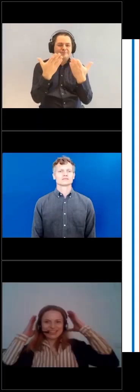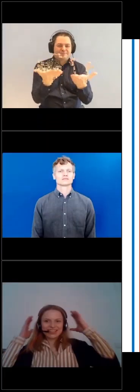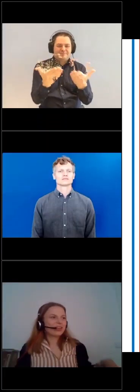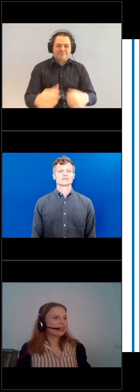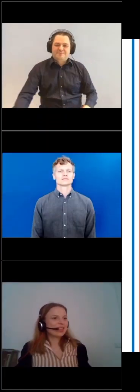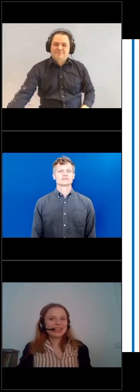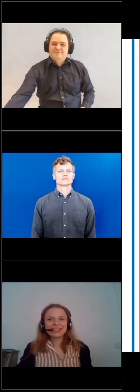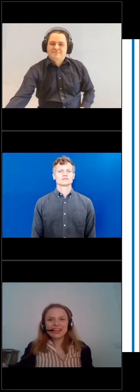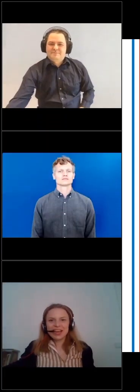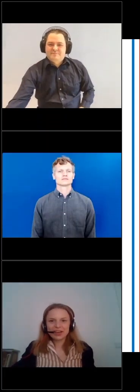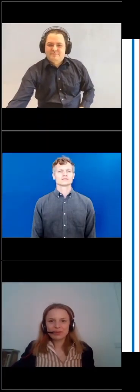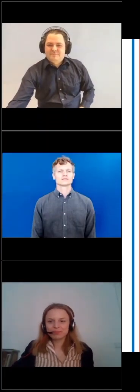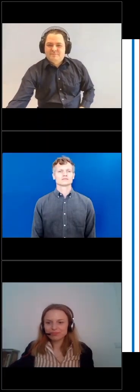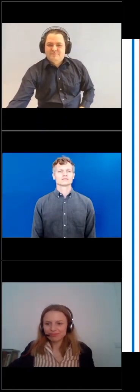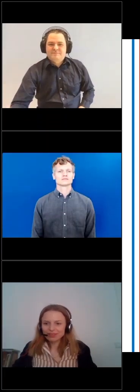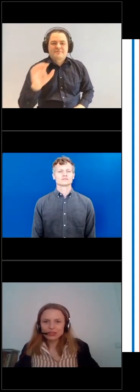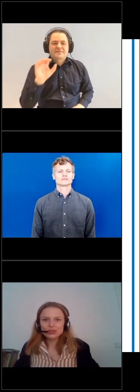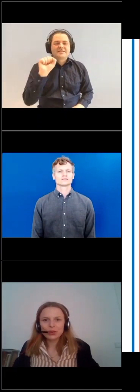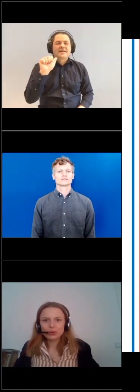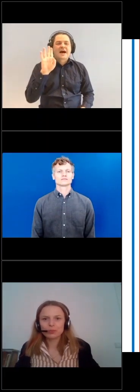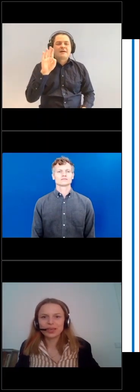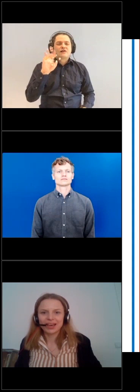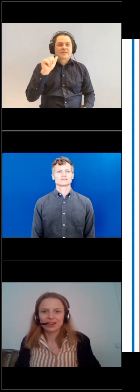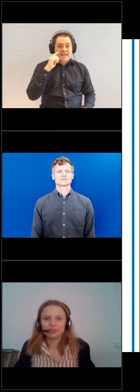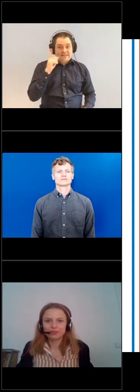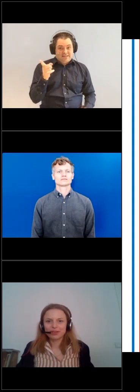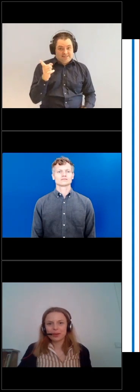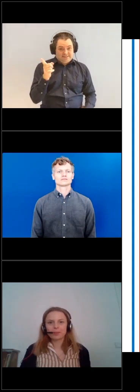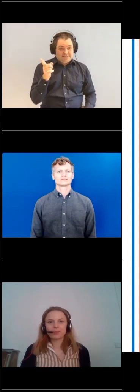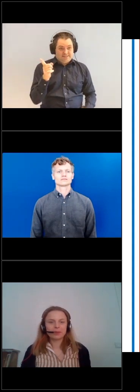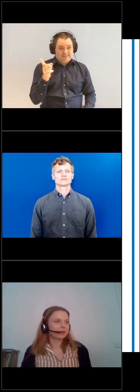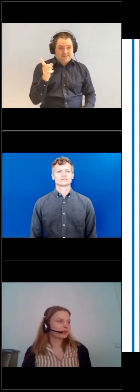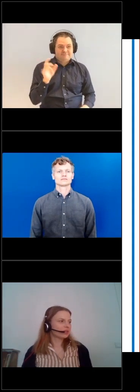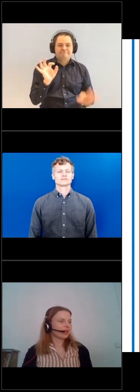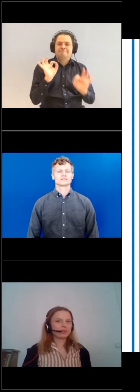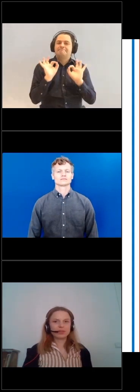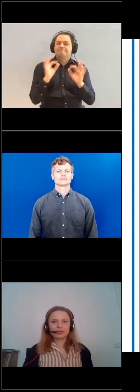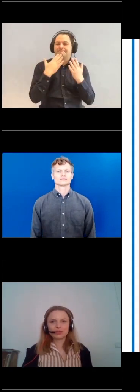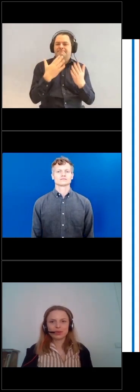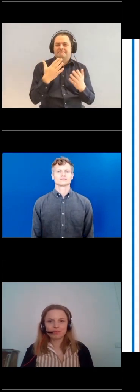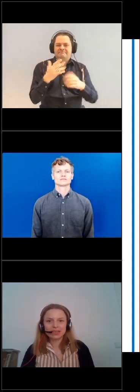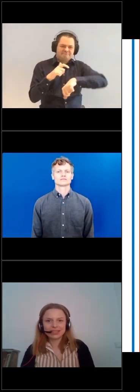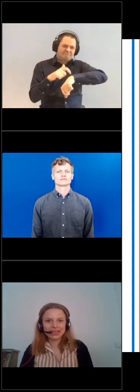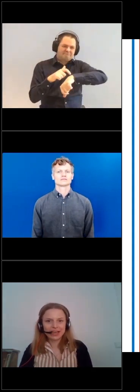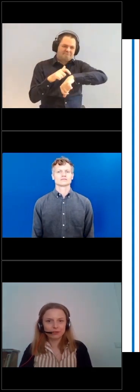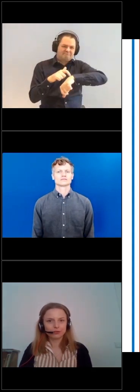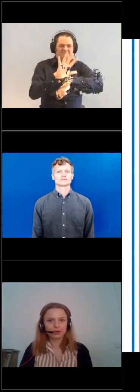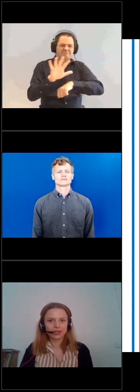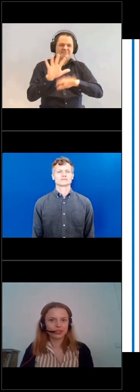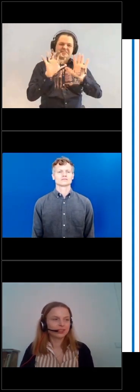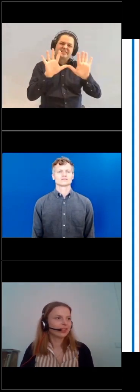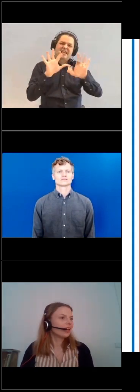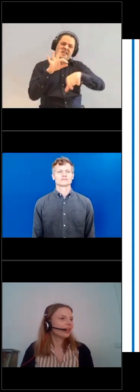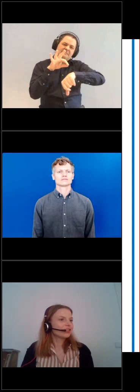Yes, thank you, Seem. So we have about 10 to 12 minutes left